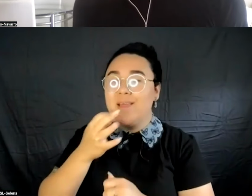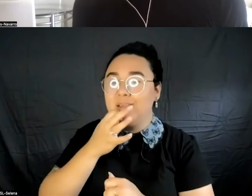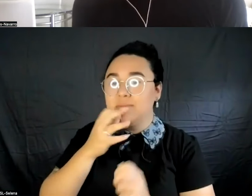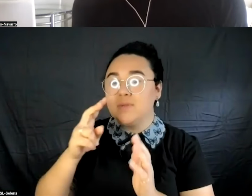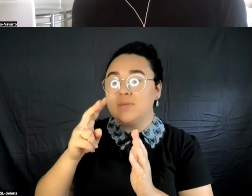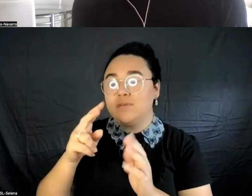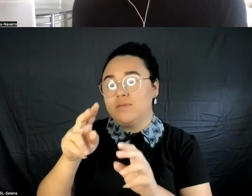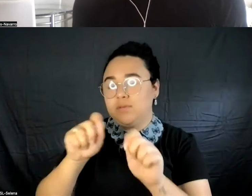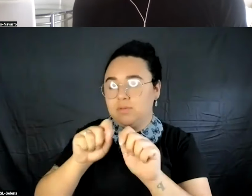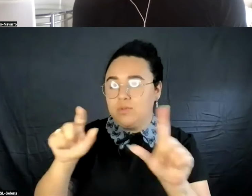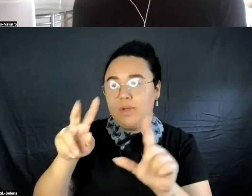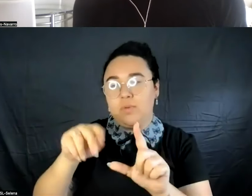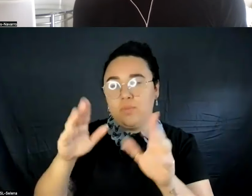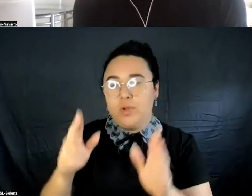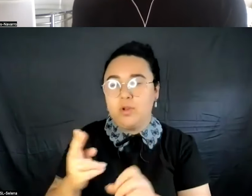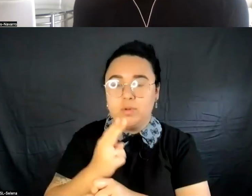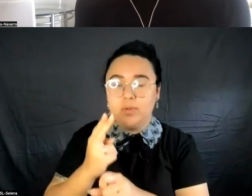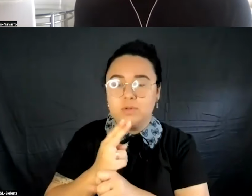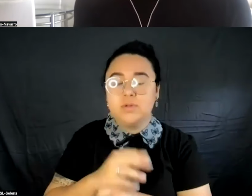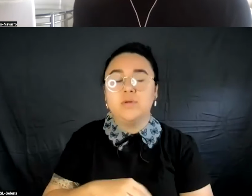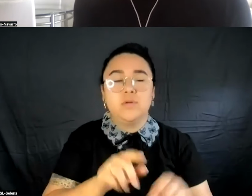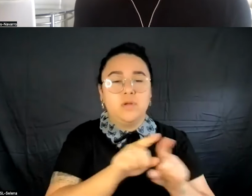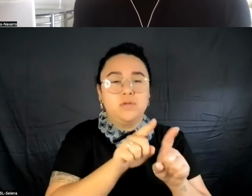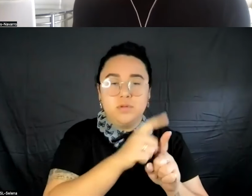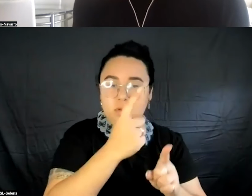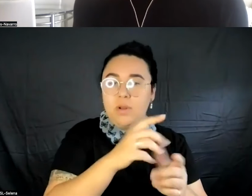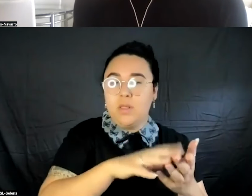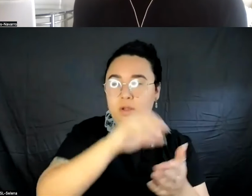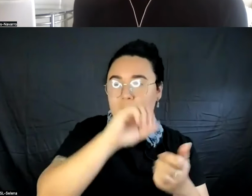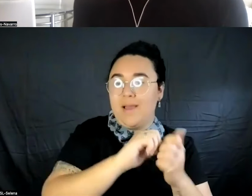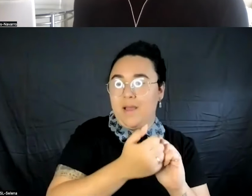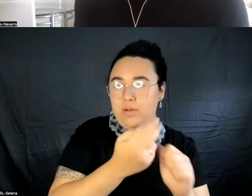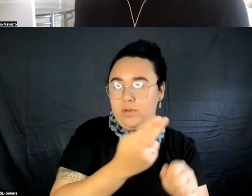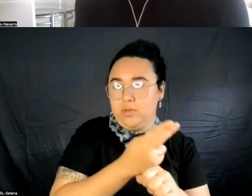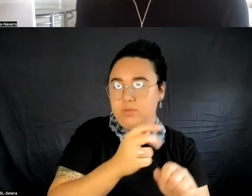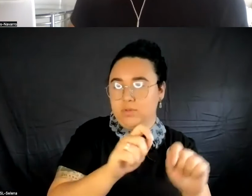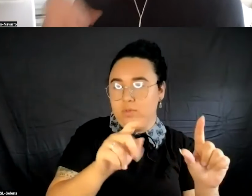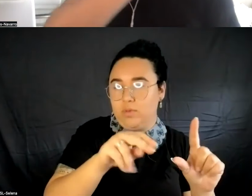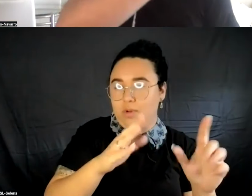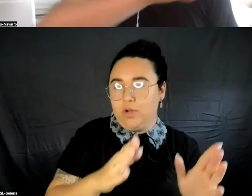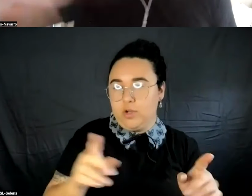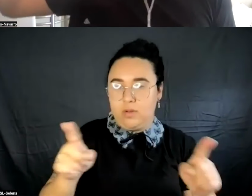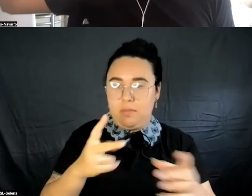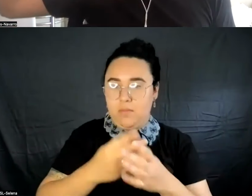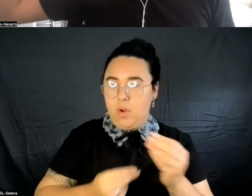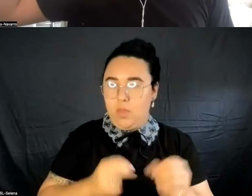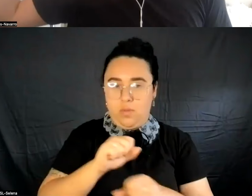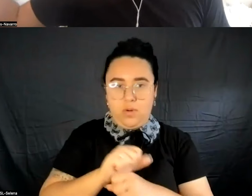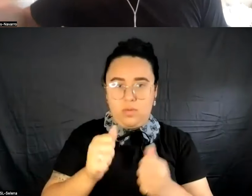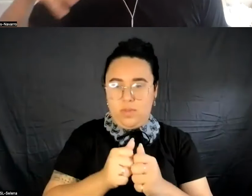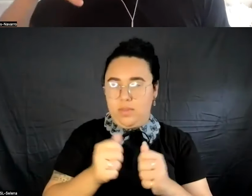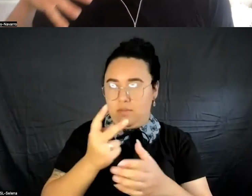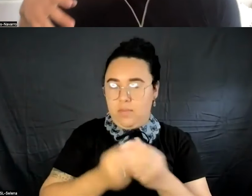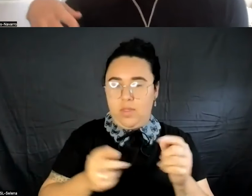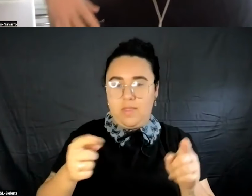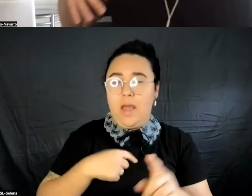thing is to work together with someone who is learning how to use a screen reader. So I totally diverge into like a completely